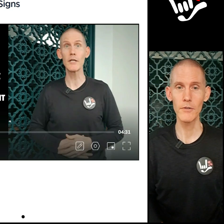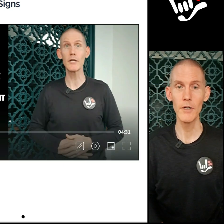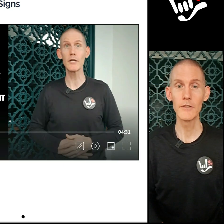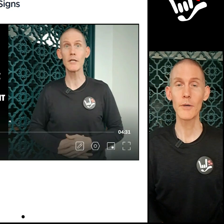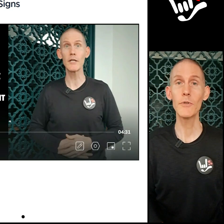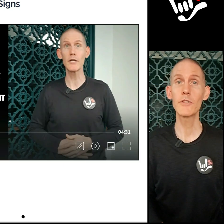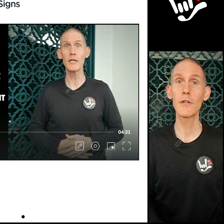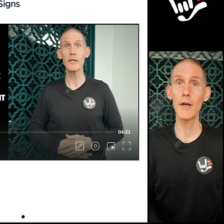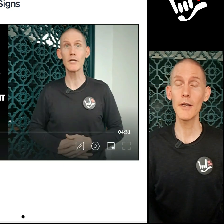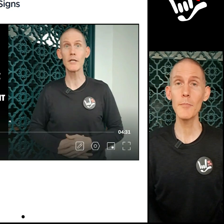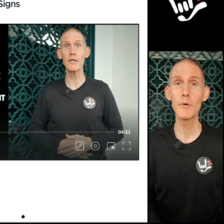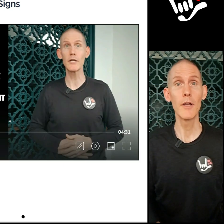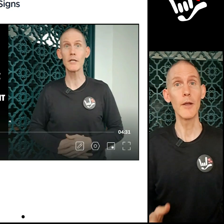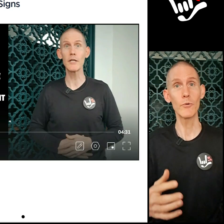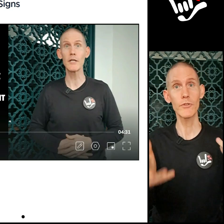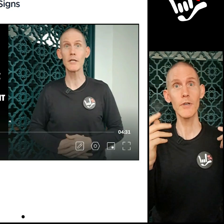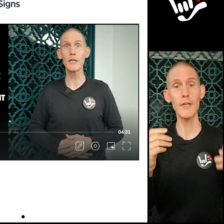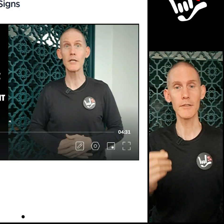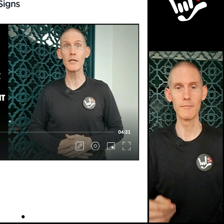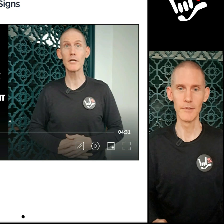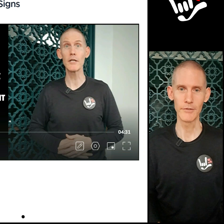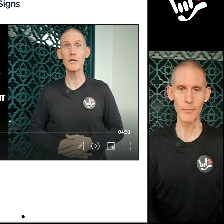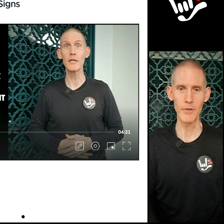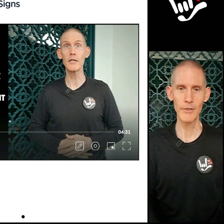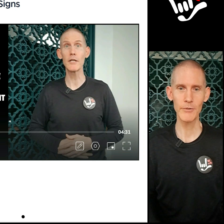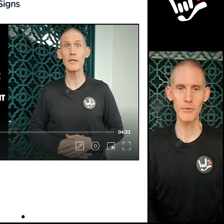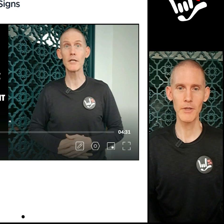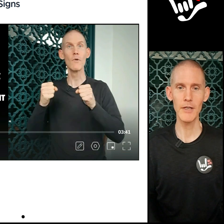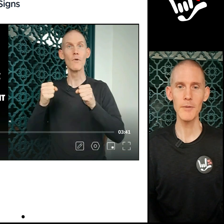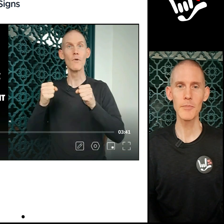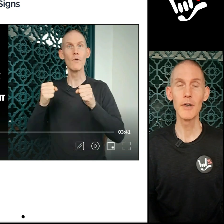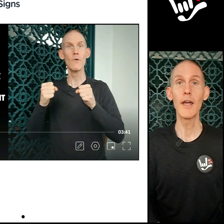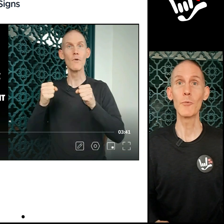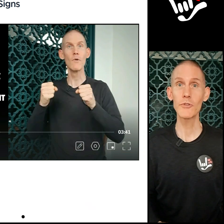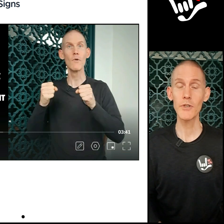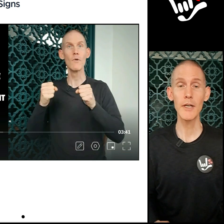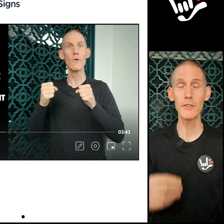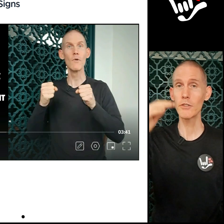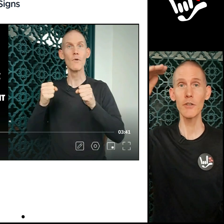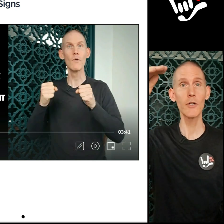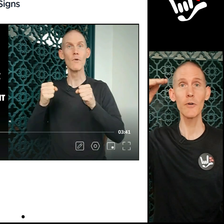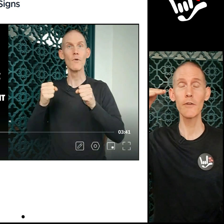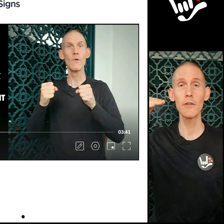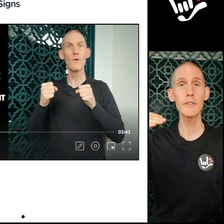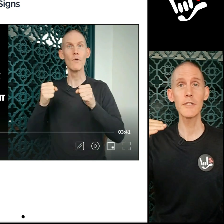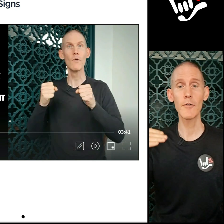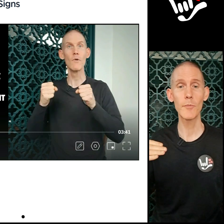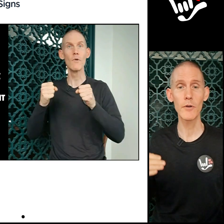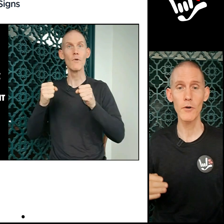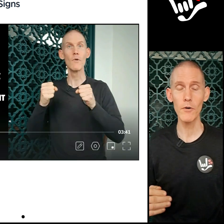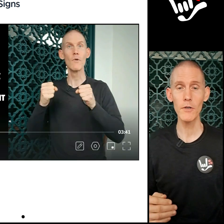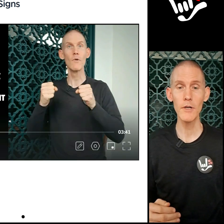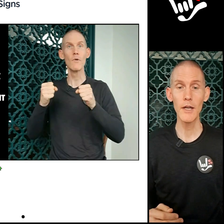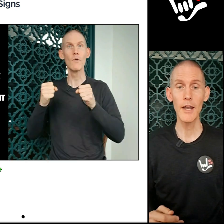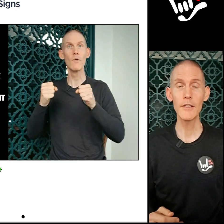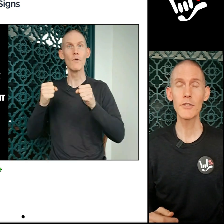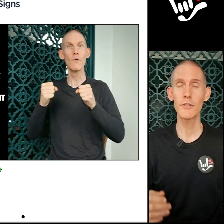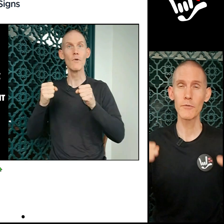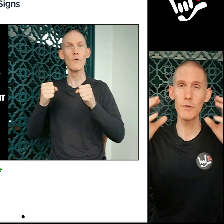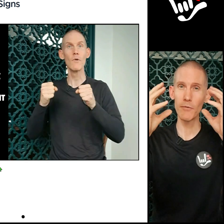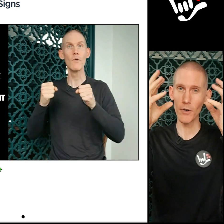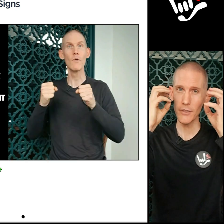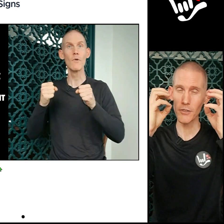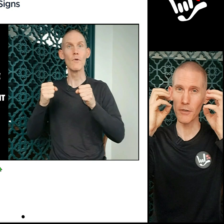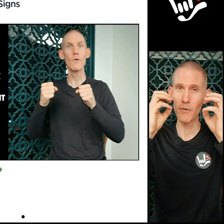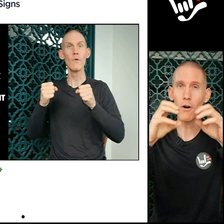right, so something's going to light up and we'll sign it. Something else will light up and we'll sign it. It's just going to go down the list in alphabetical order, and it's